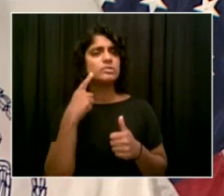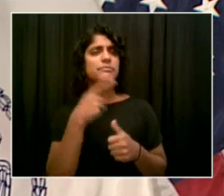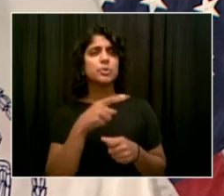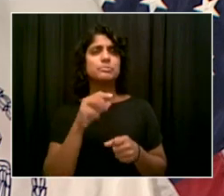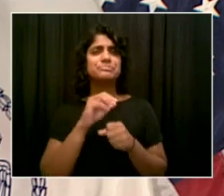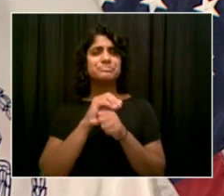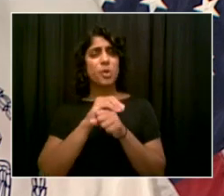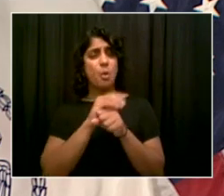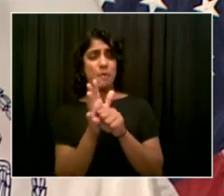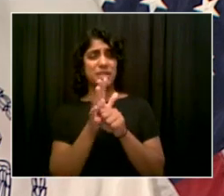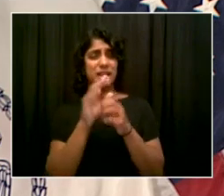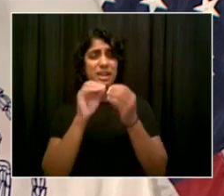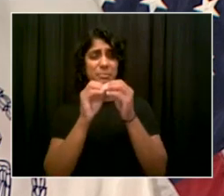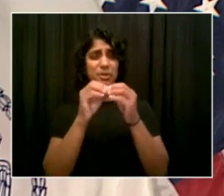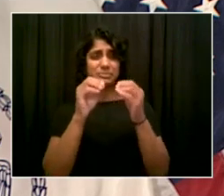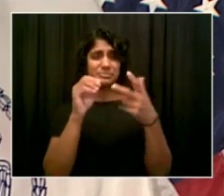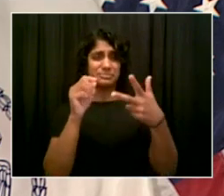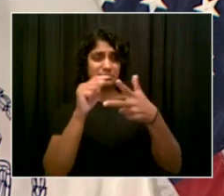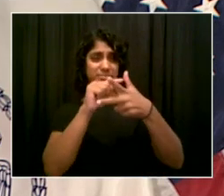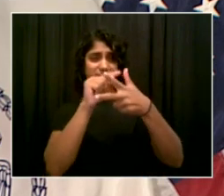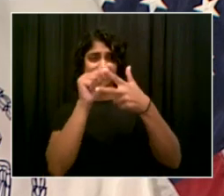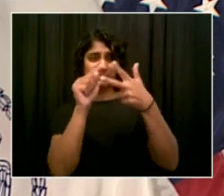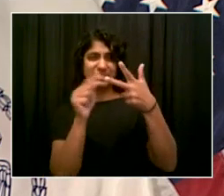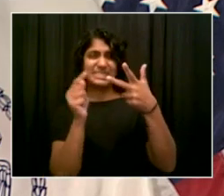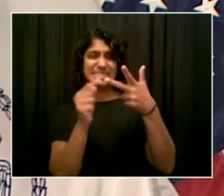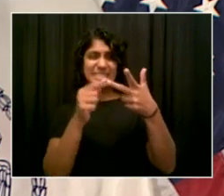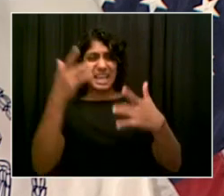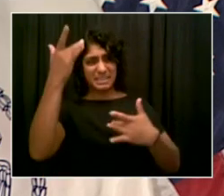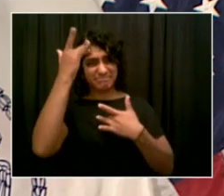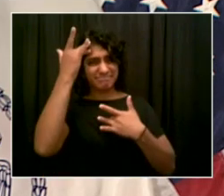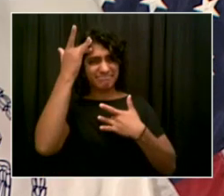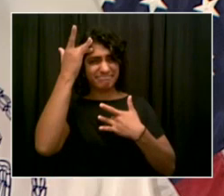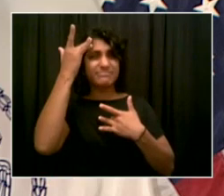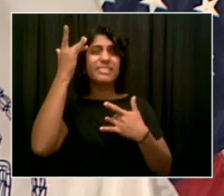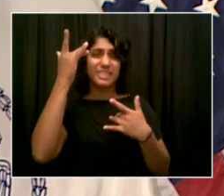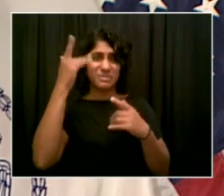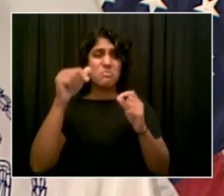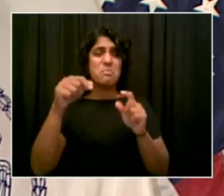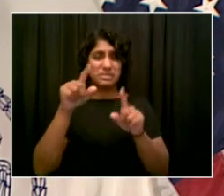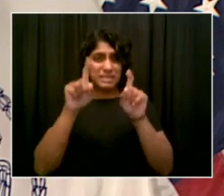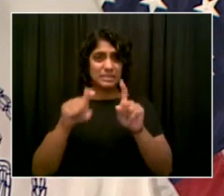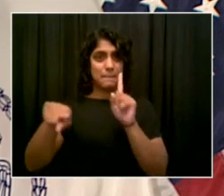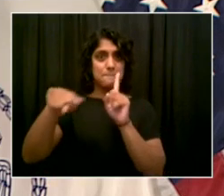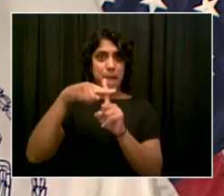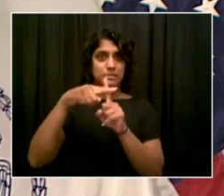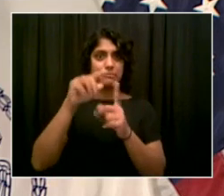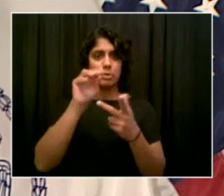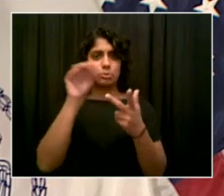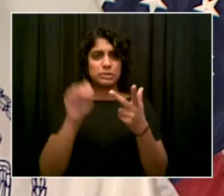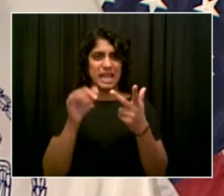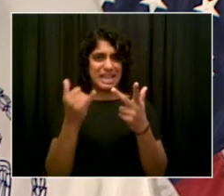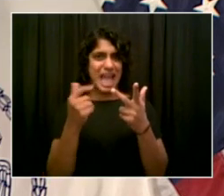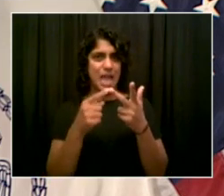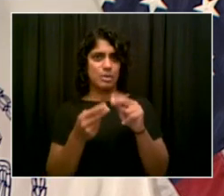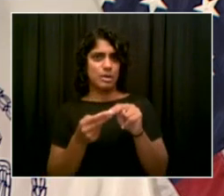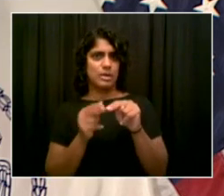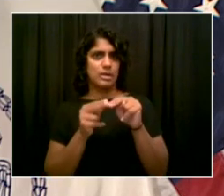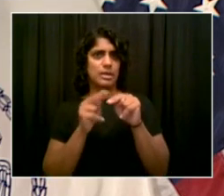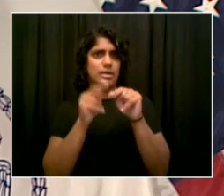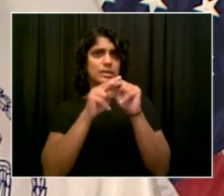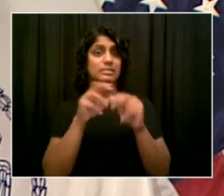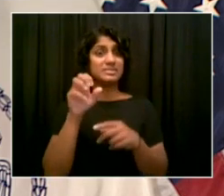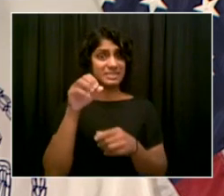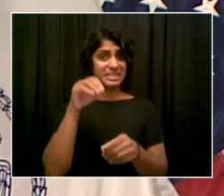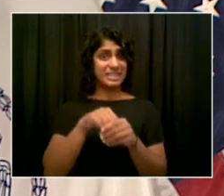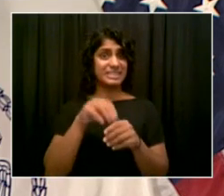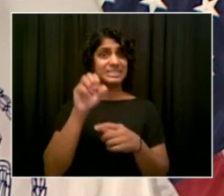rates. In Staten Island, the positivity rate in some of these communities is 5% or so.